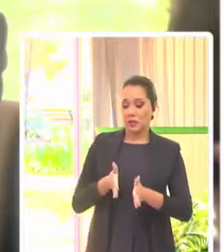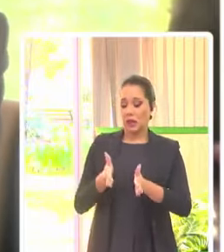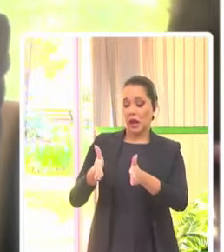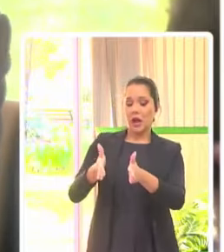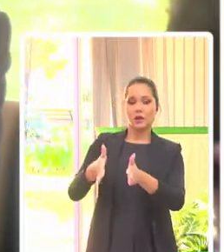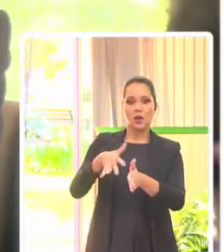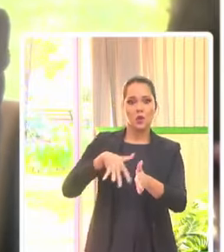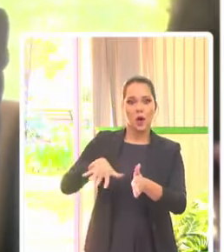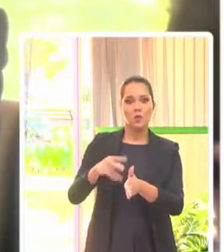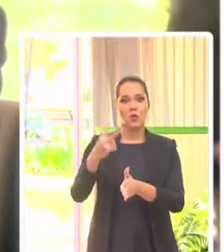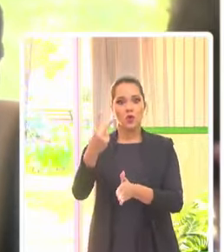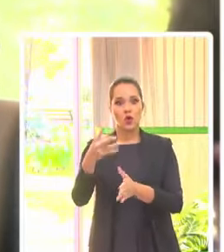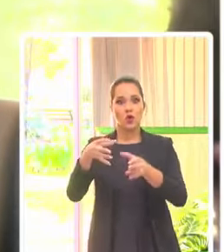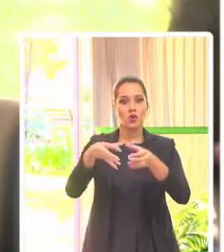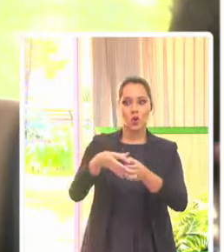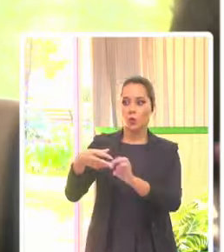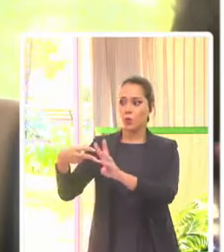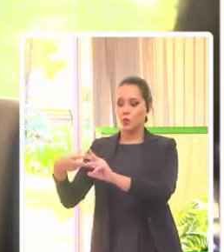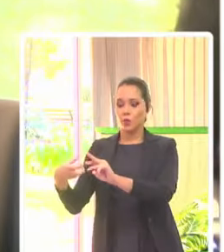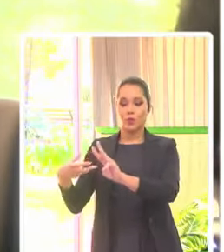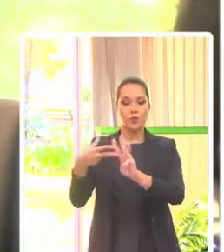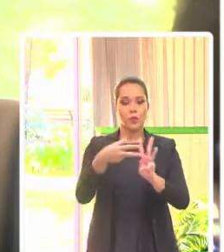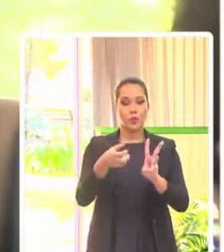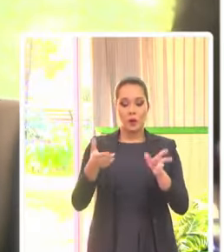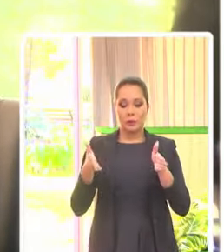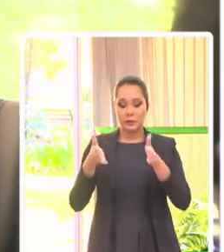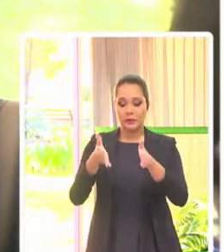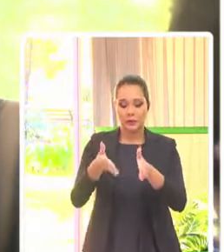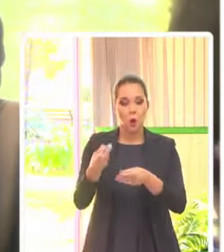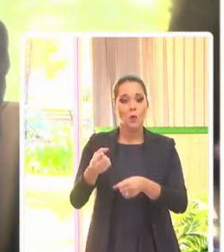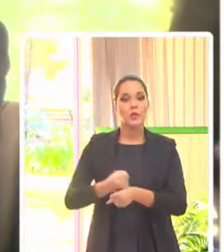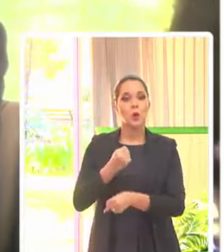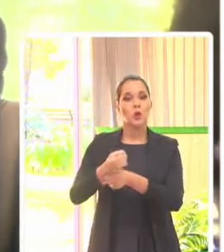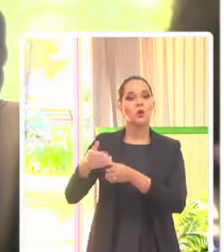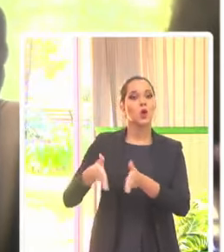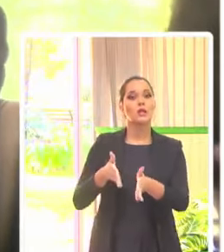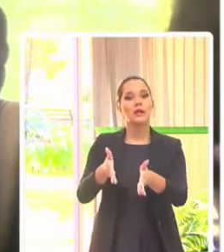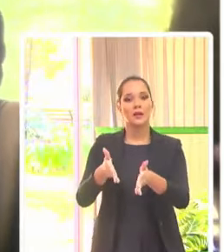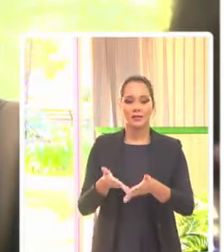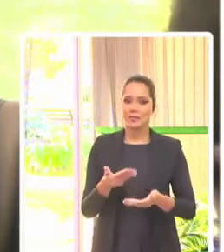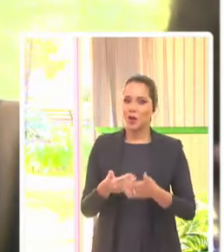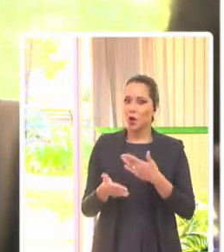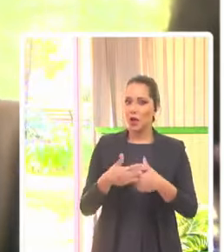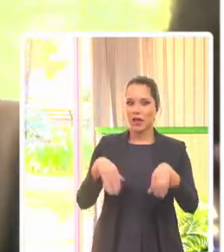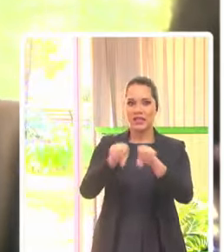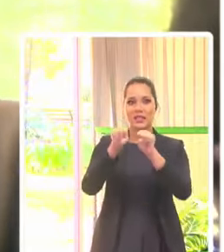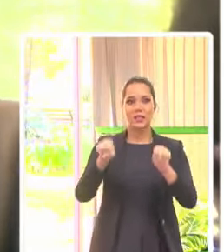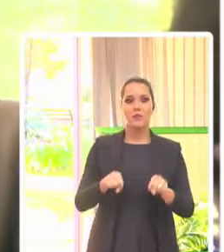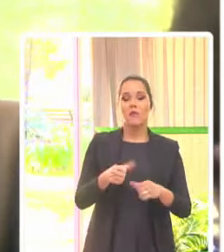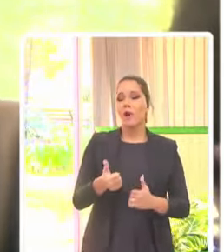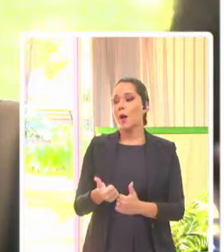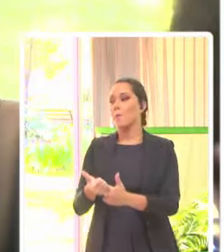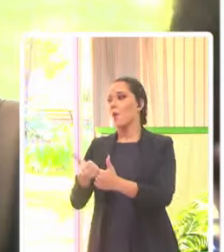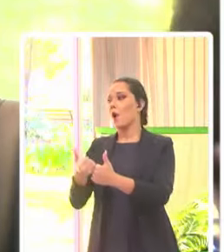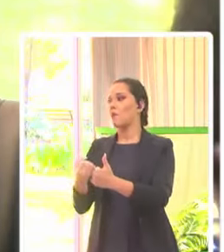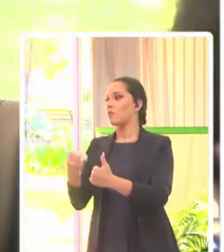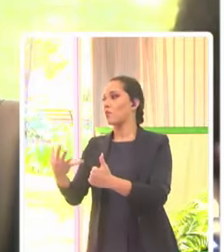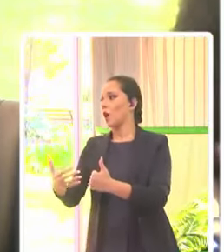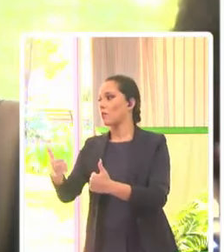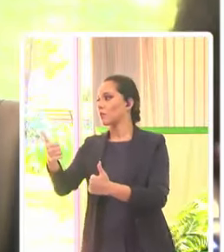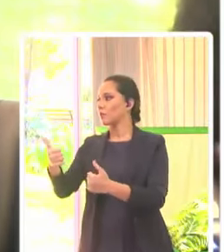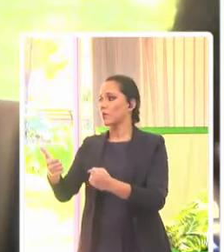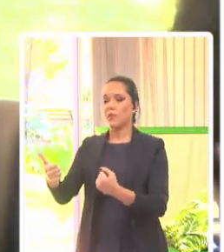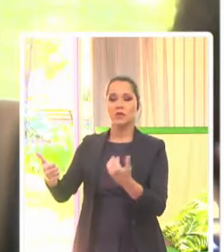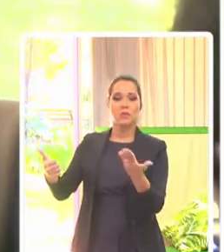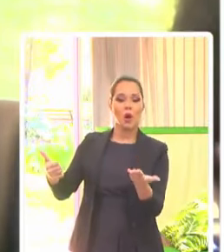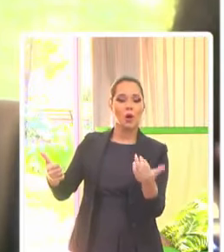any decision will advantage some people and disadvantage other people, which makes it political. So how do you build stakeholder